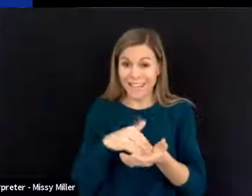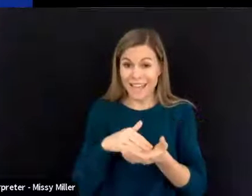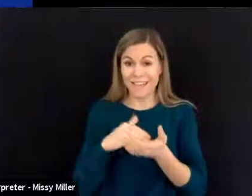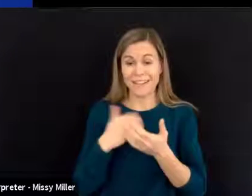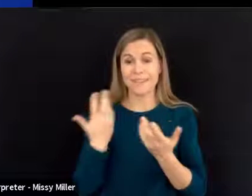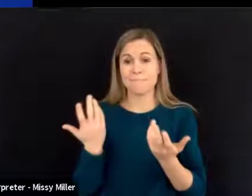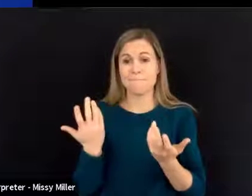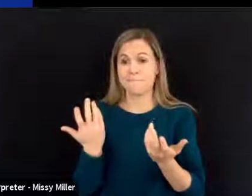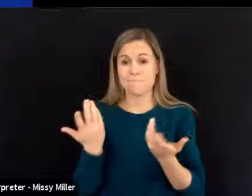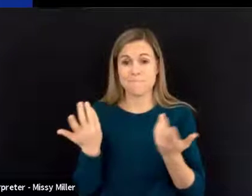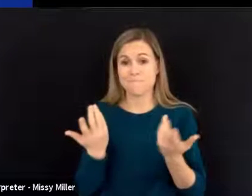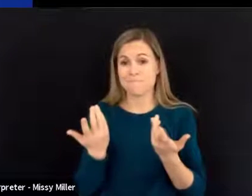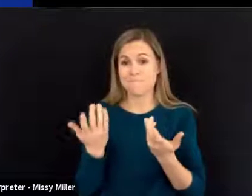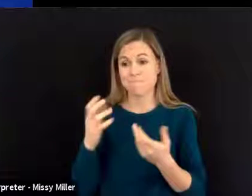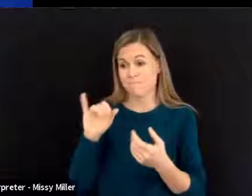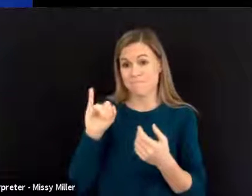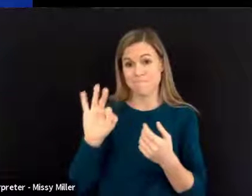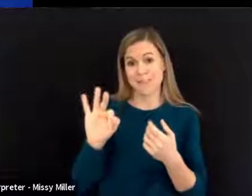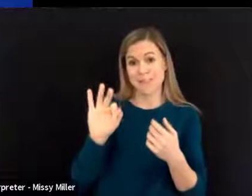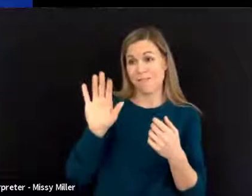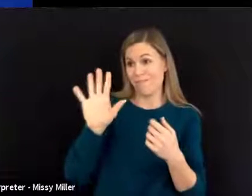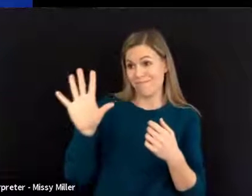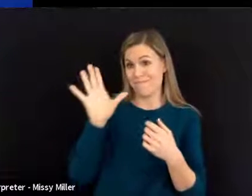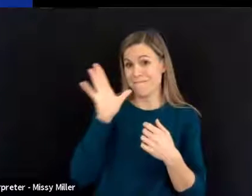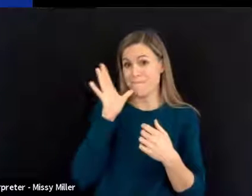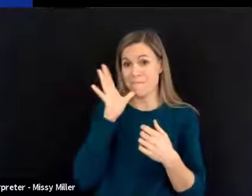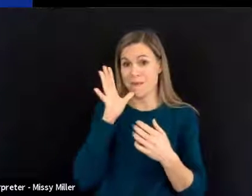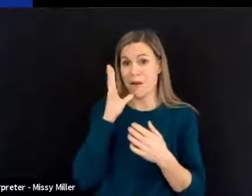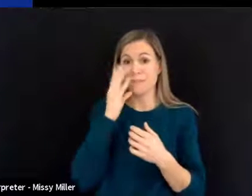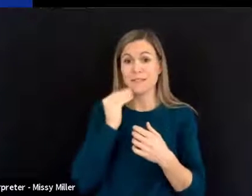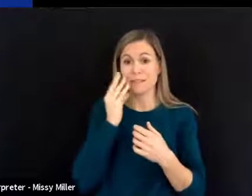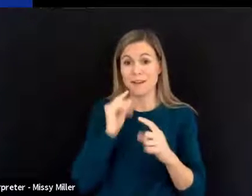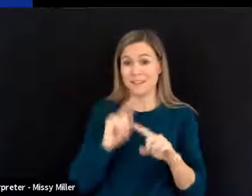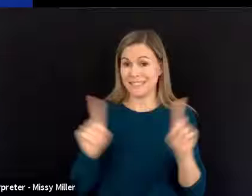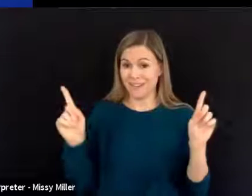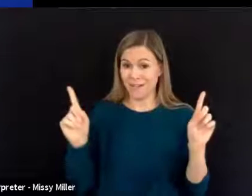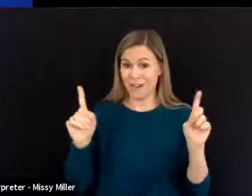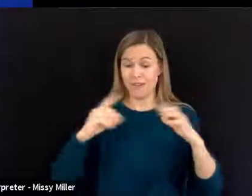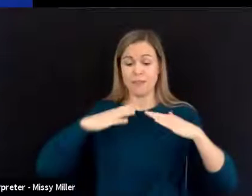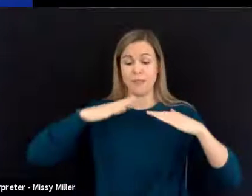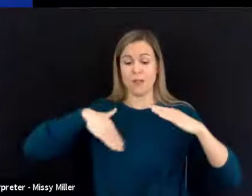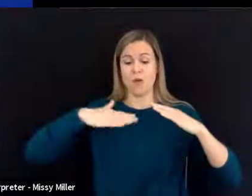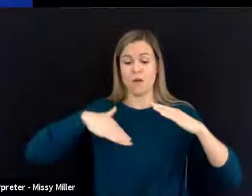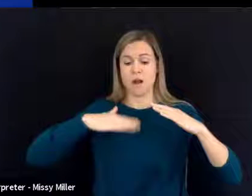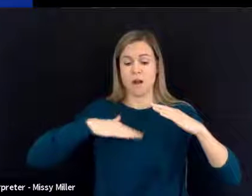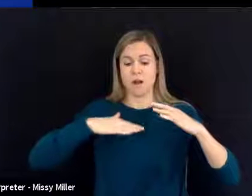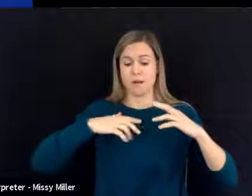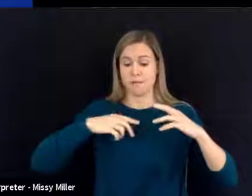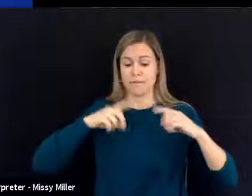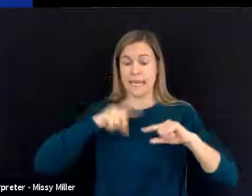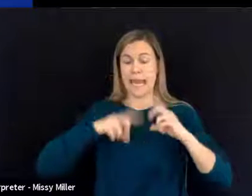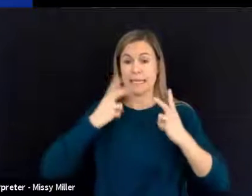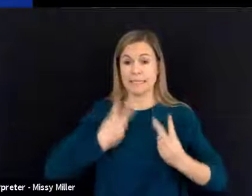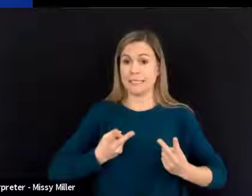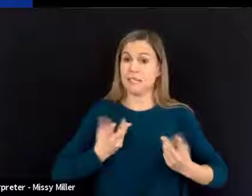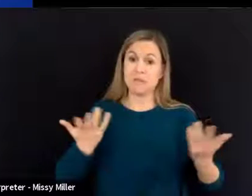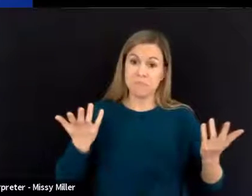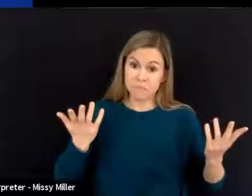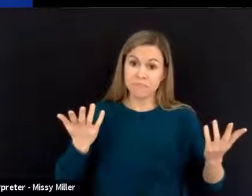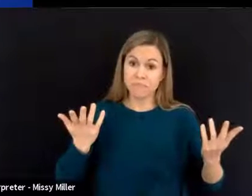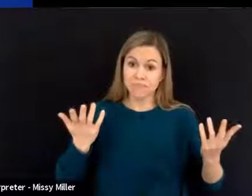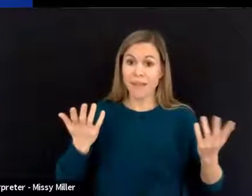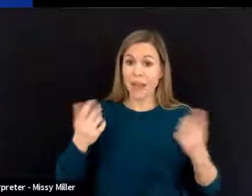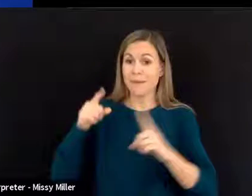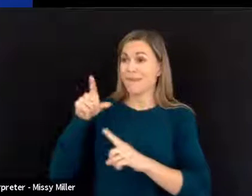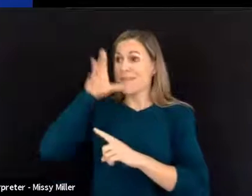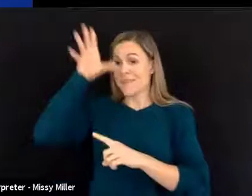teacher's experience, the mama says her child has low vision loss, as Megan said, those folks know those